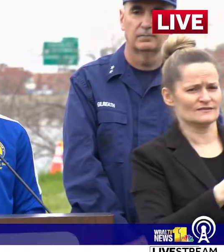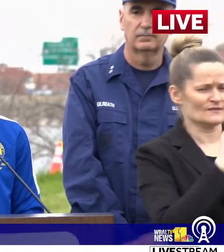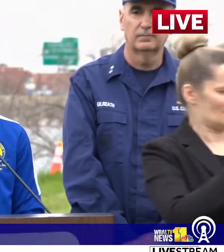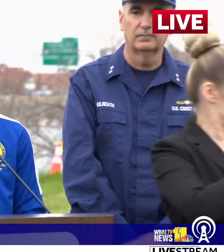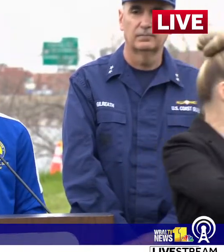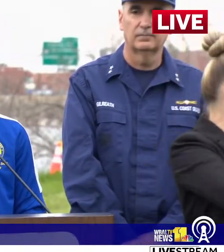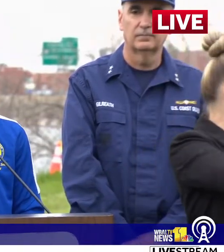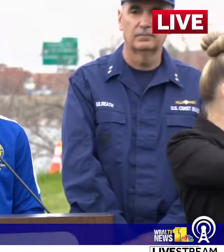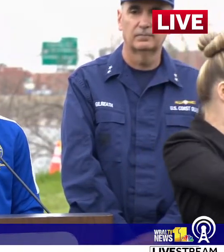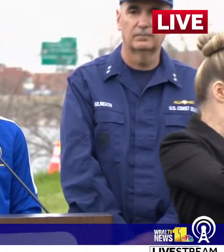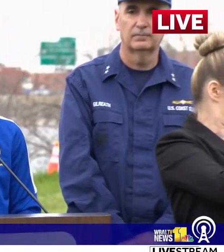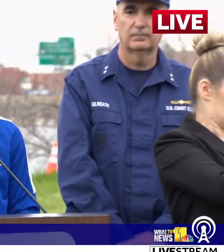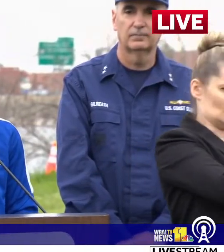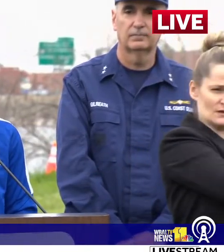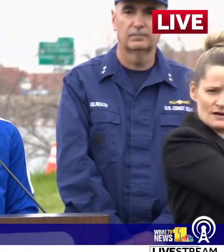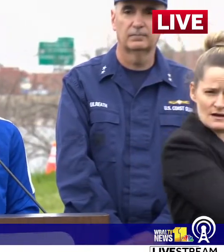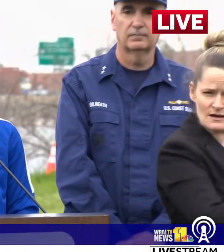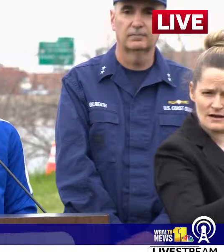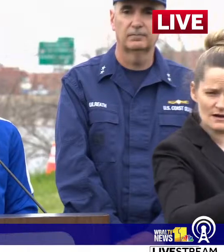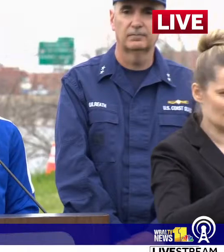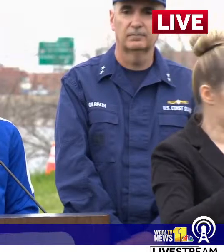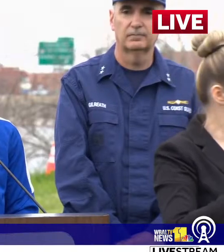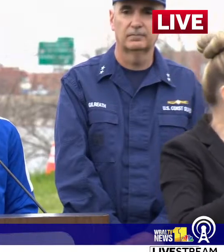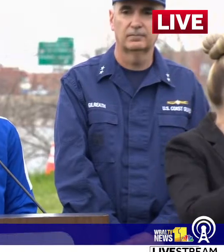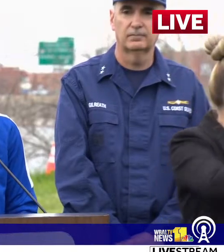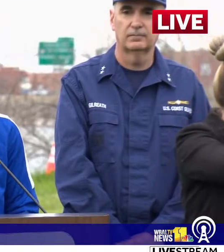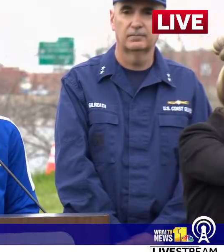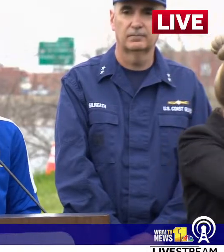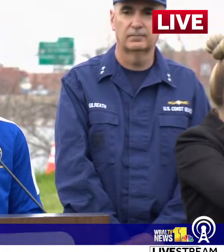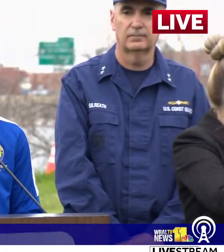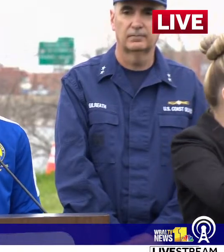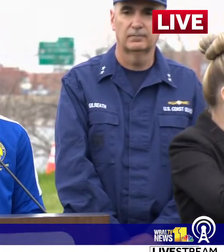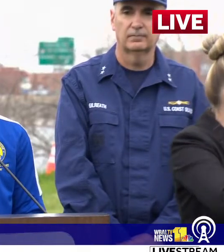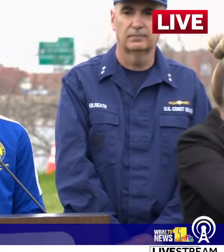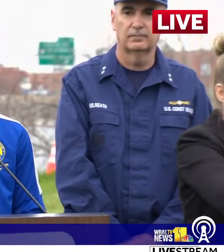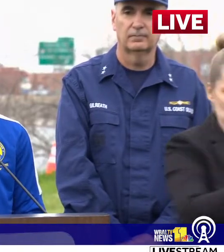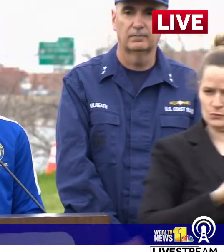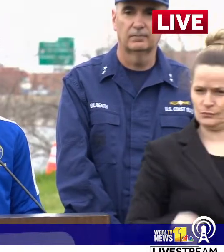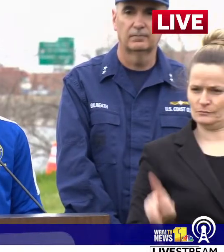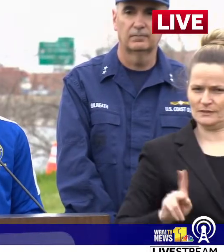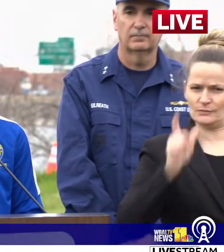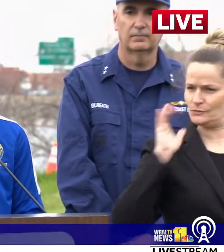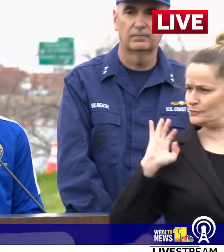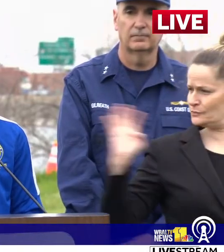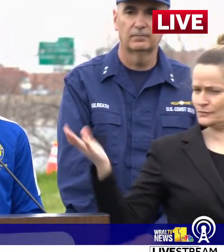here to those who are working 24/7 on this issue. Thank you.